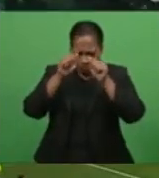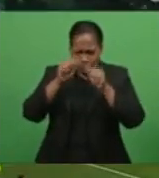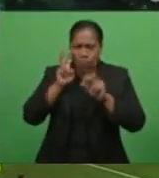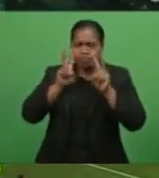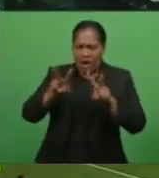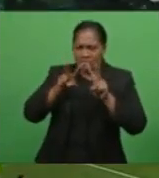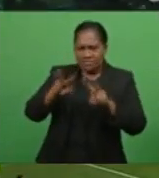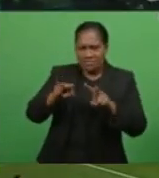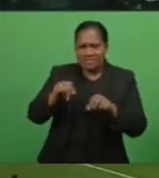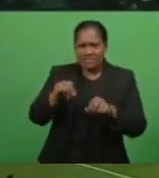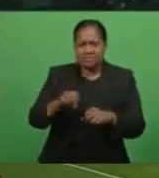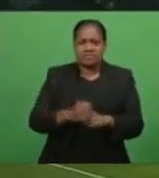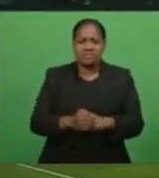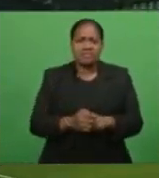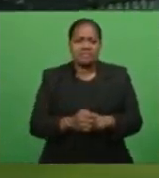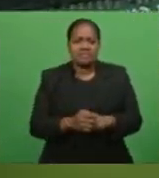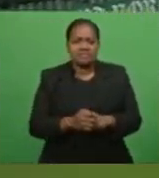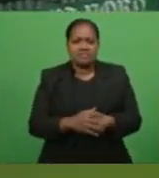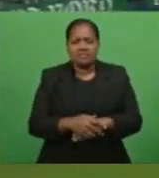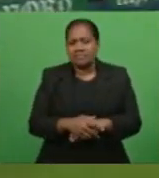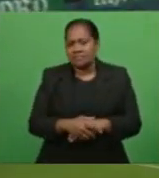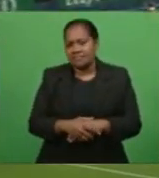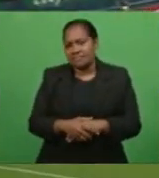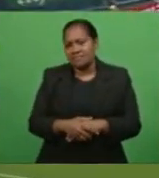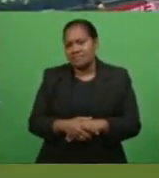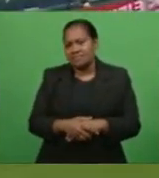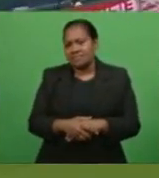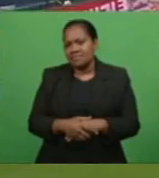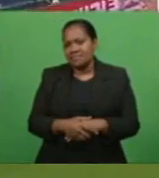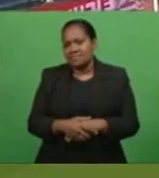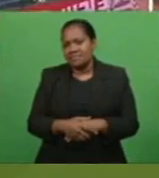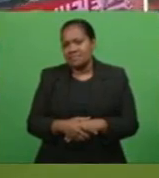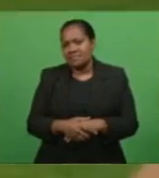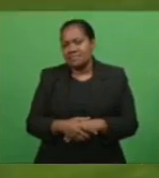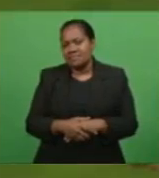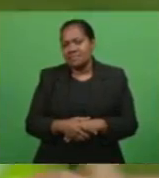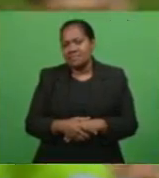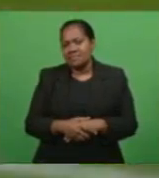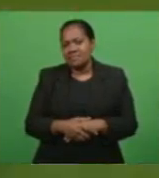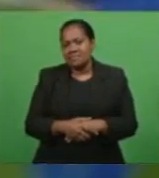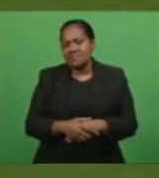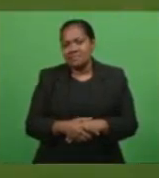from 41-year-old Lee Dong-guk.